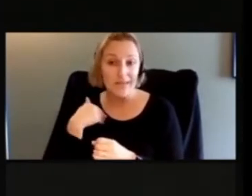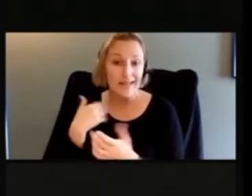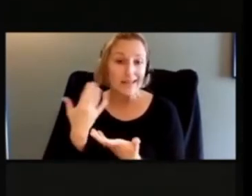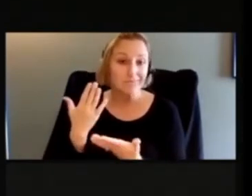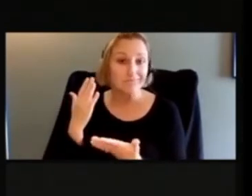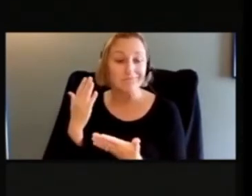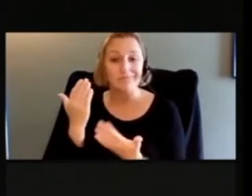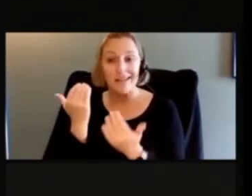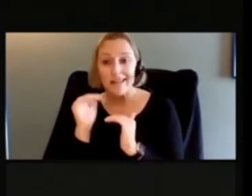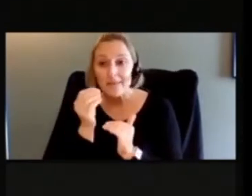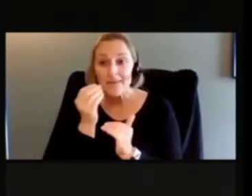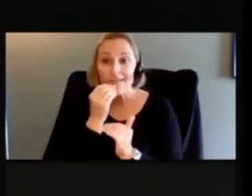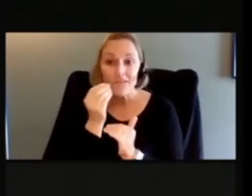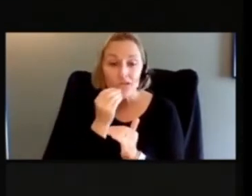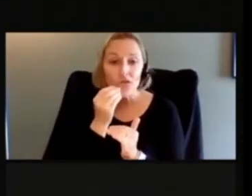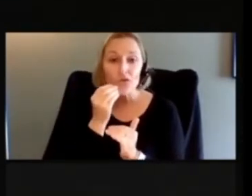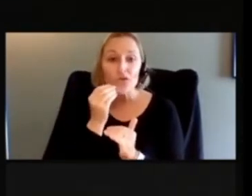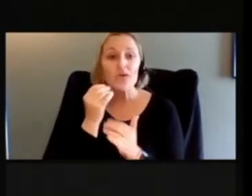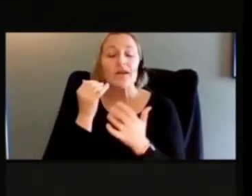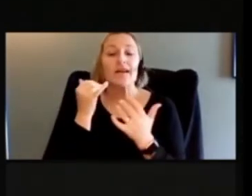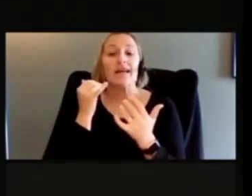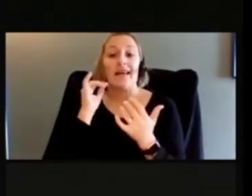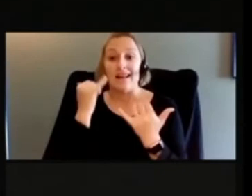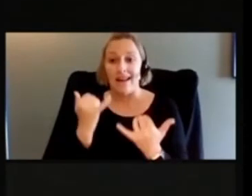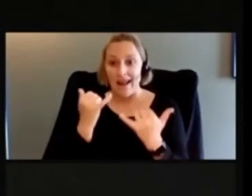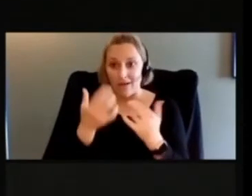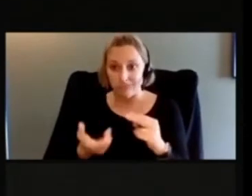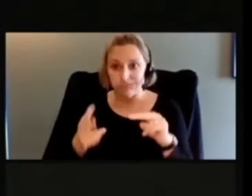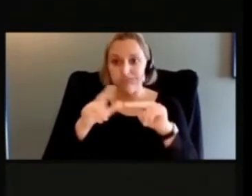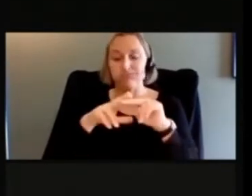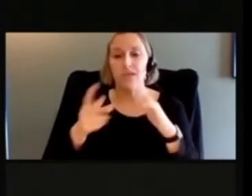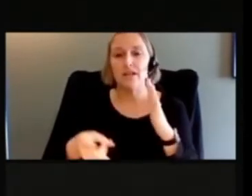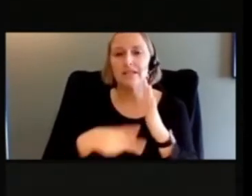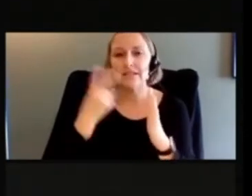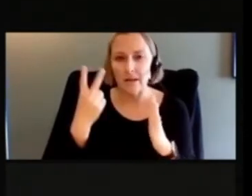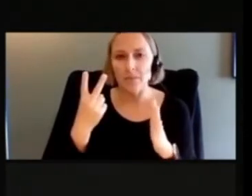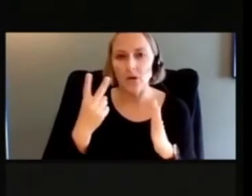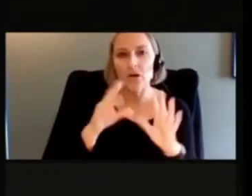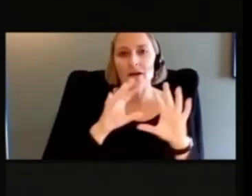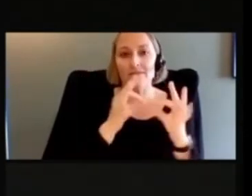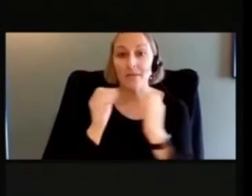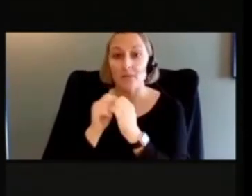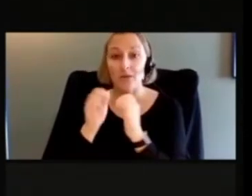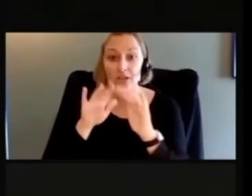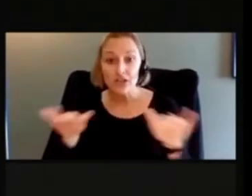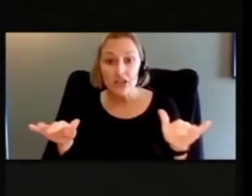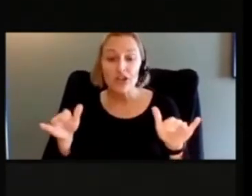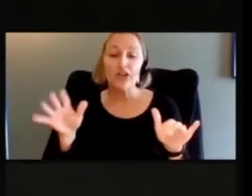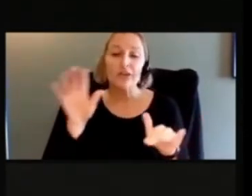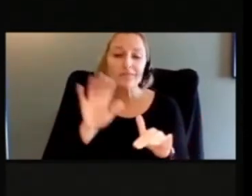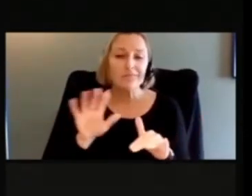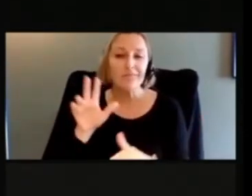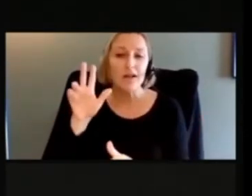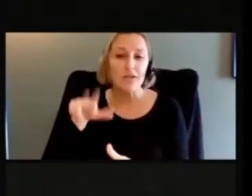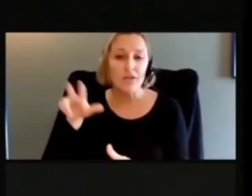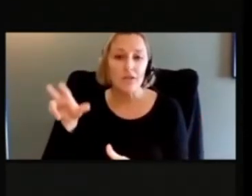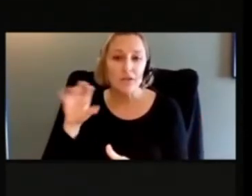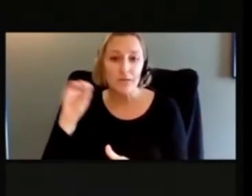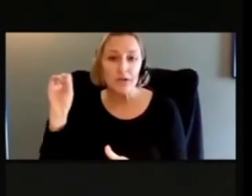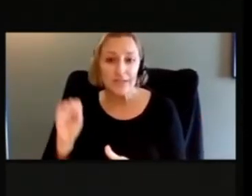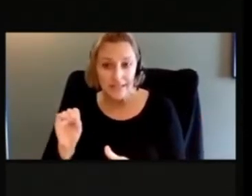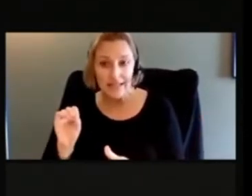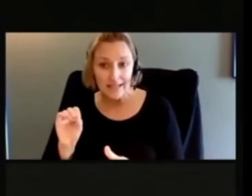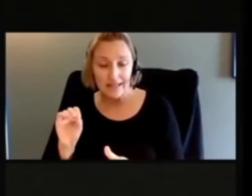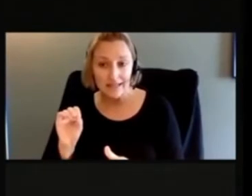pandemic. Families with children accounted for a third of the homeless population before COVID, but we know that because